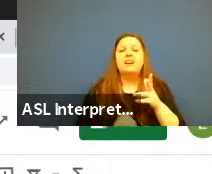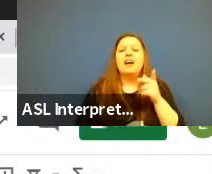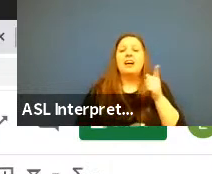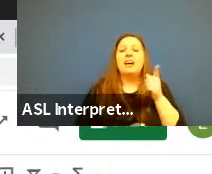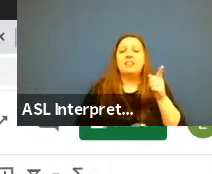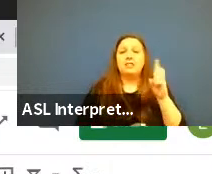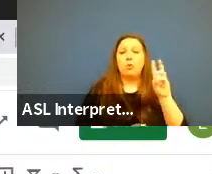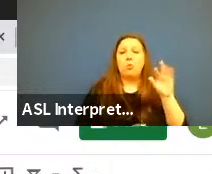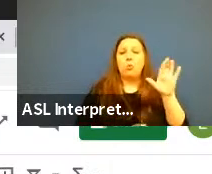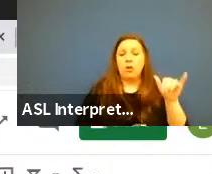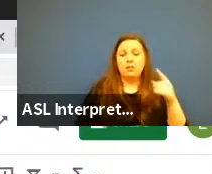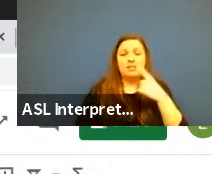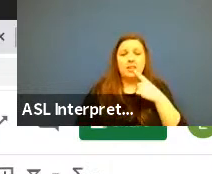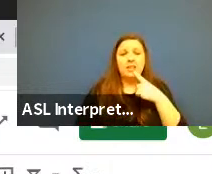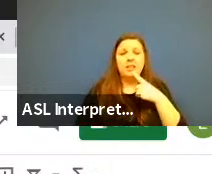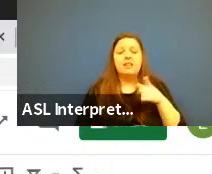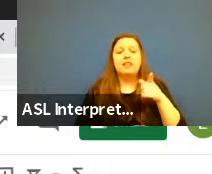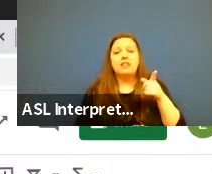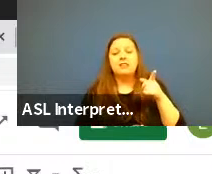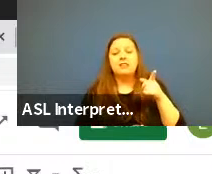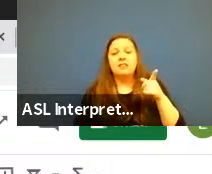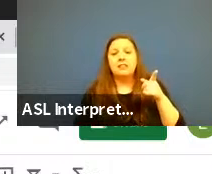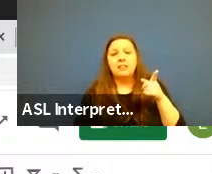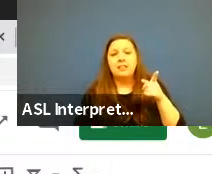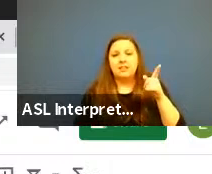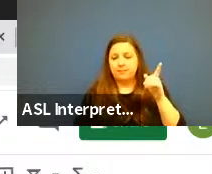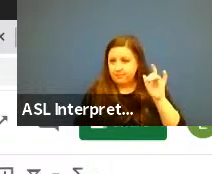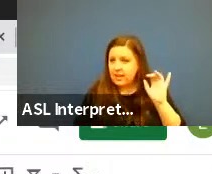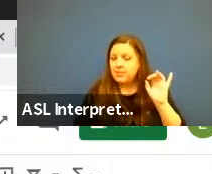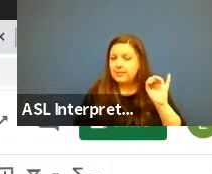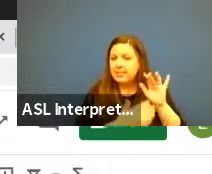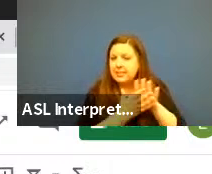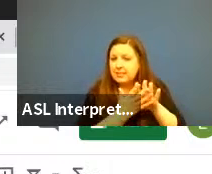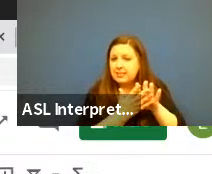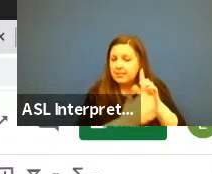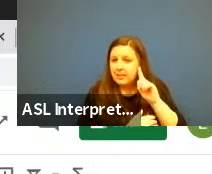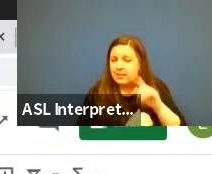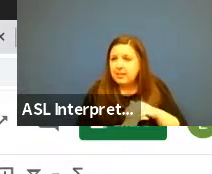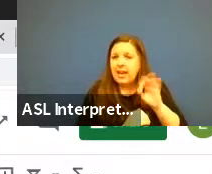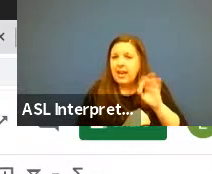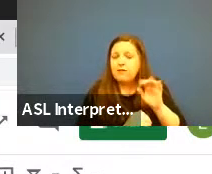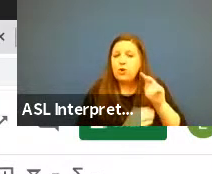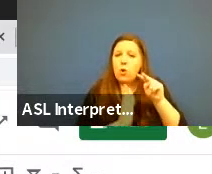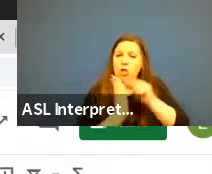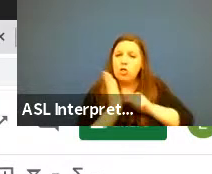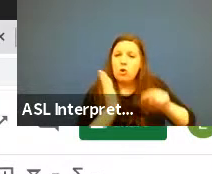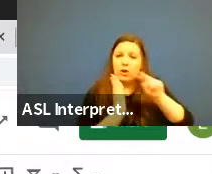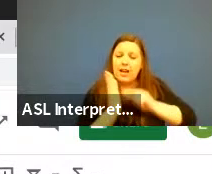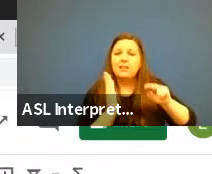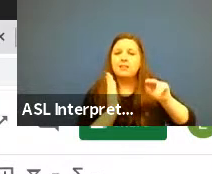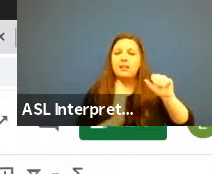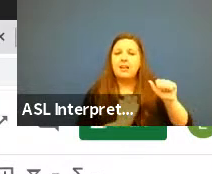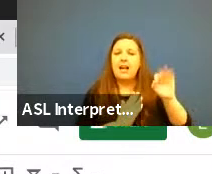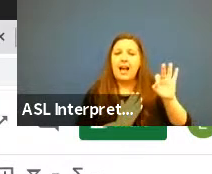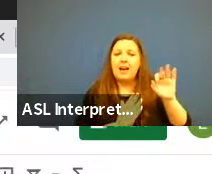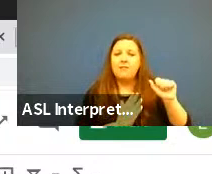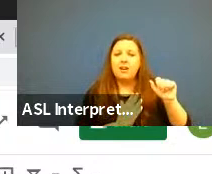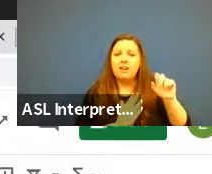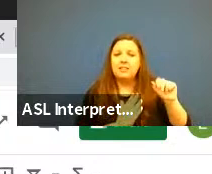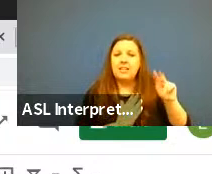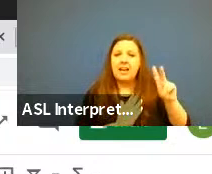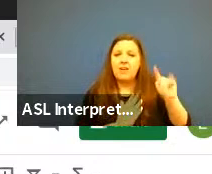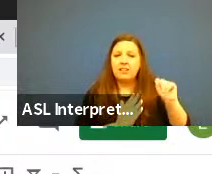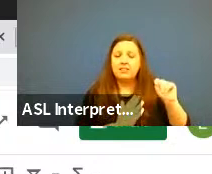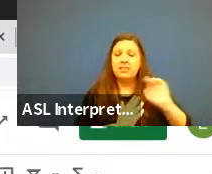is the minutes. And in fact, if you go and look at the affidavits in our policy, that's what it